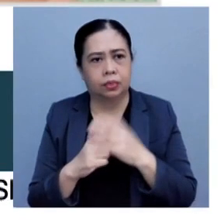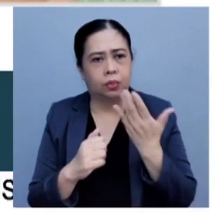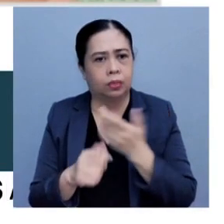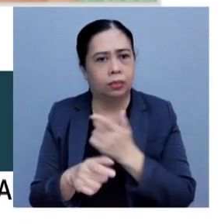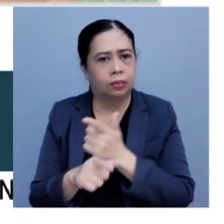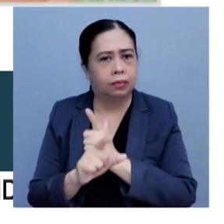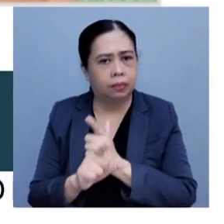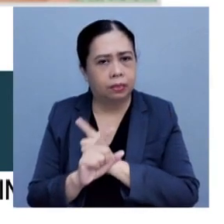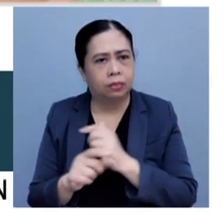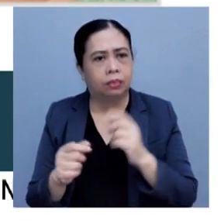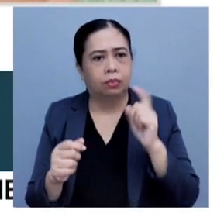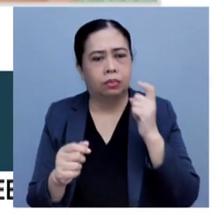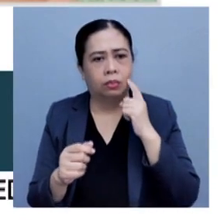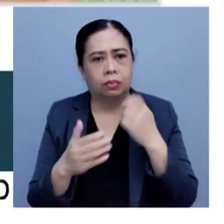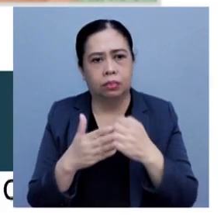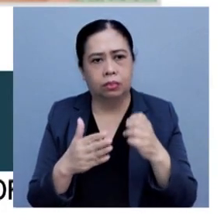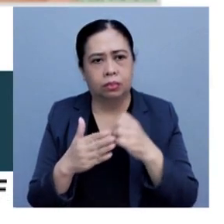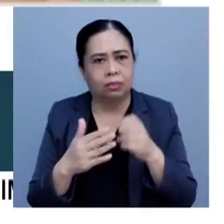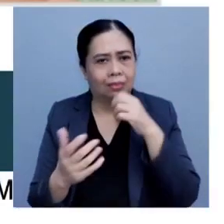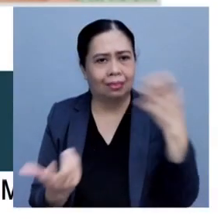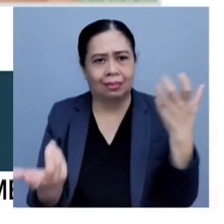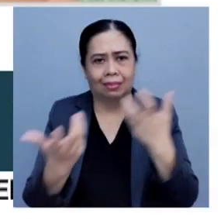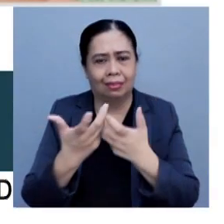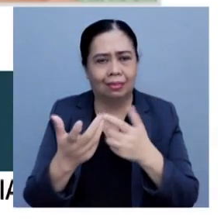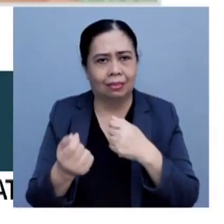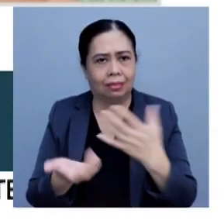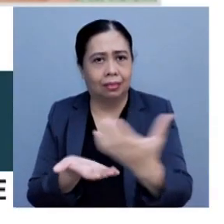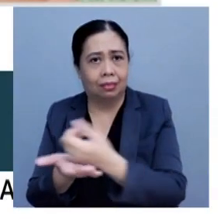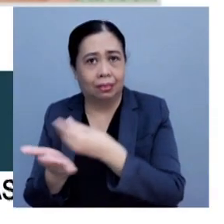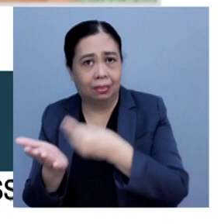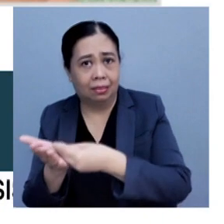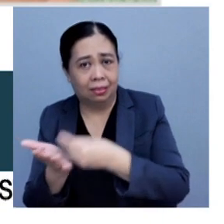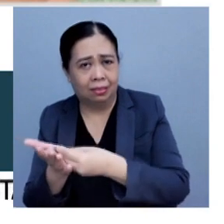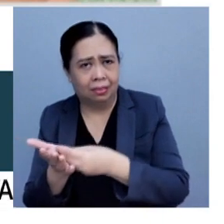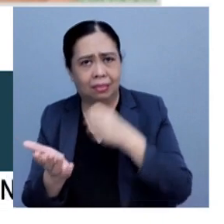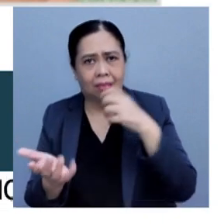Kasi yung expenses ng gobyerno